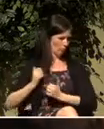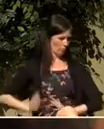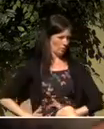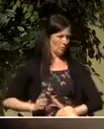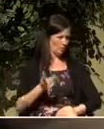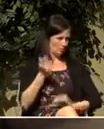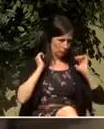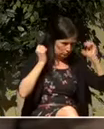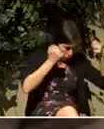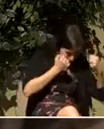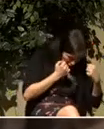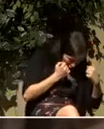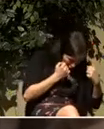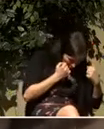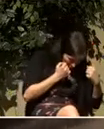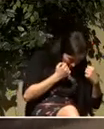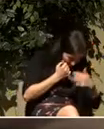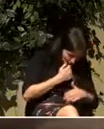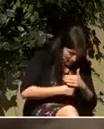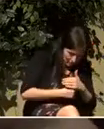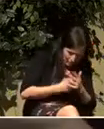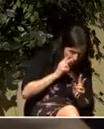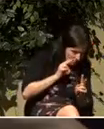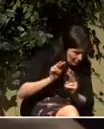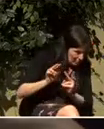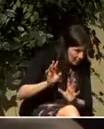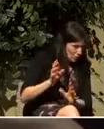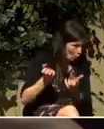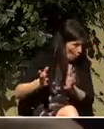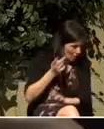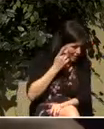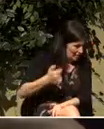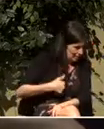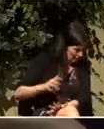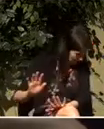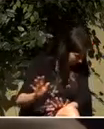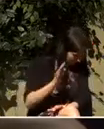hung my head down and tried not to look their way at all.